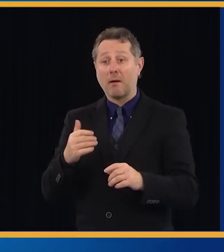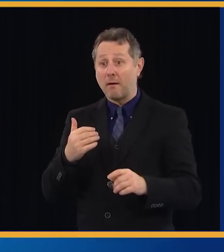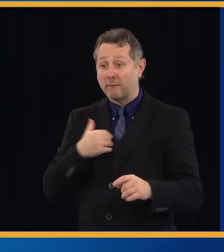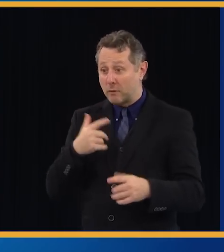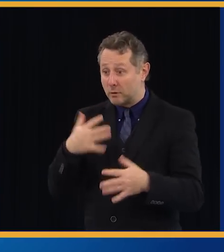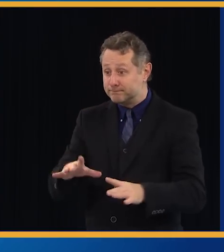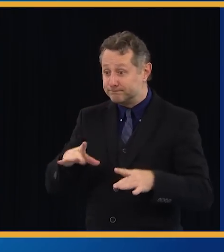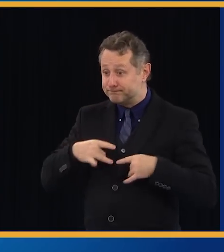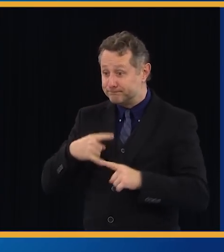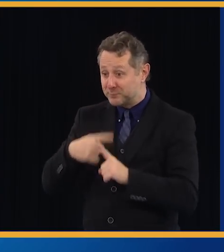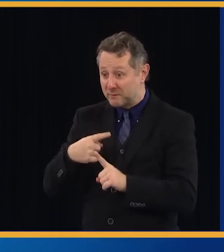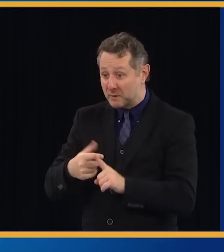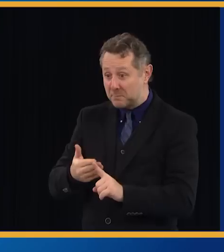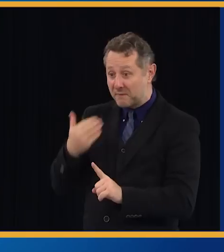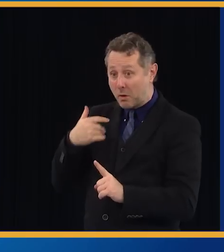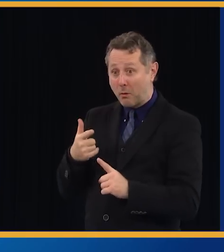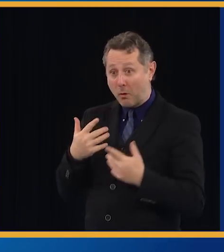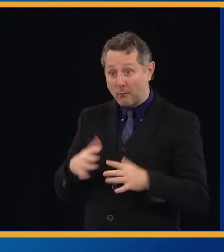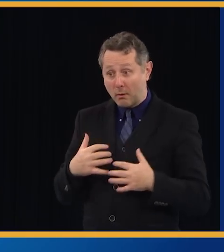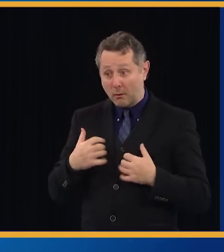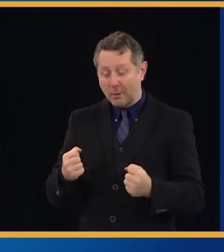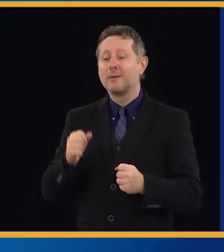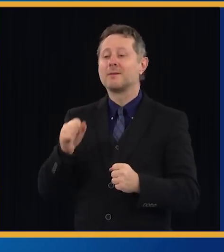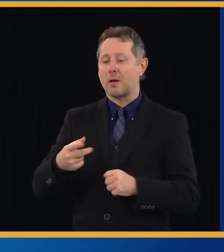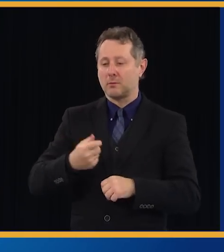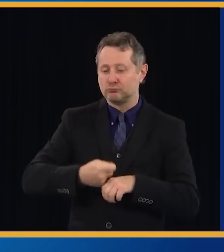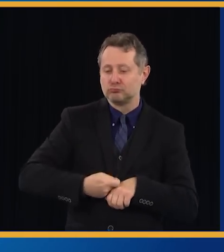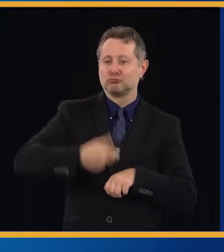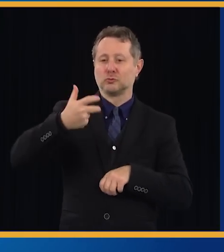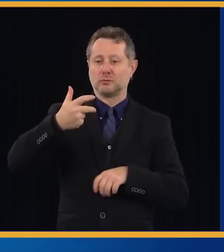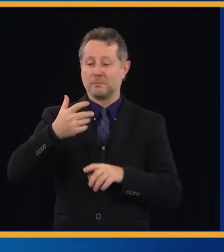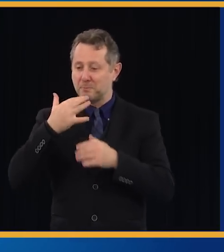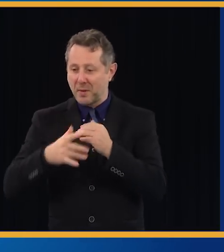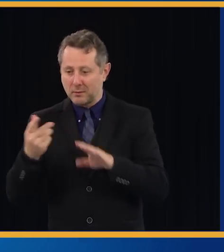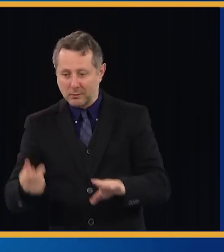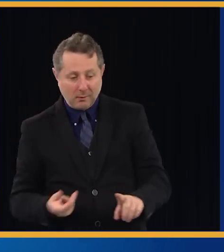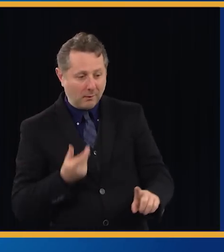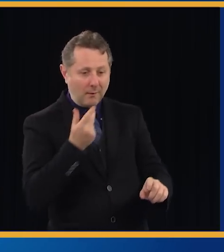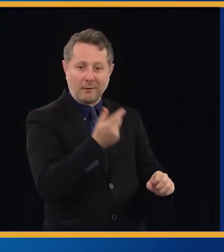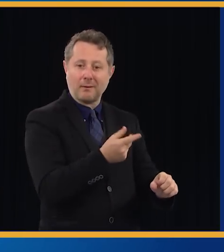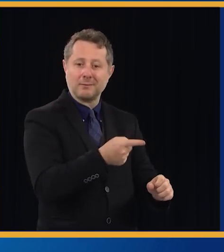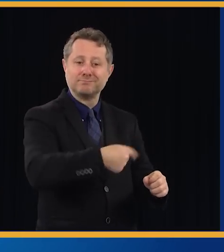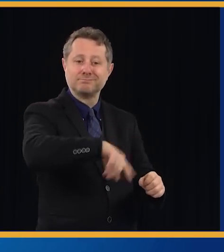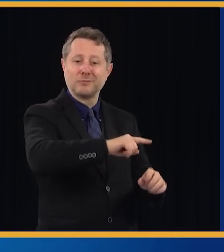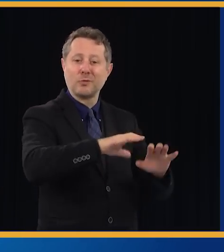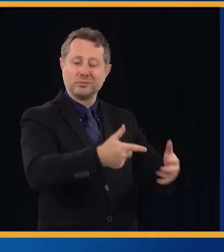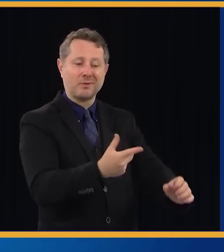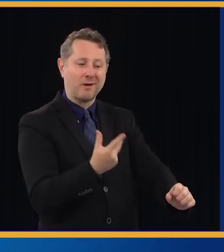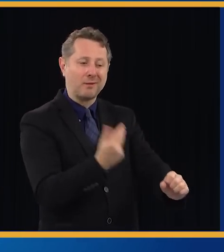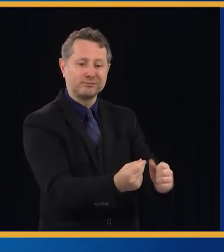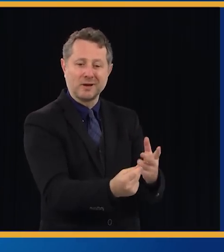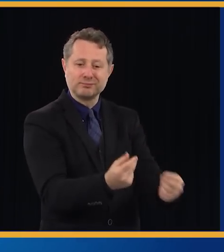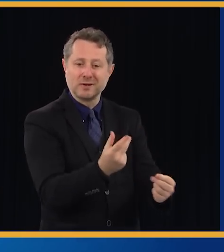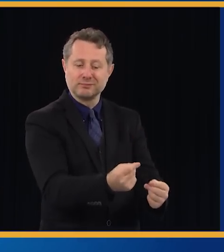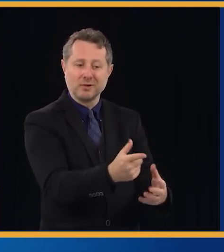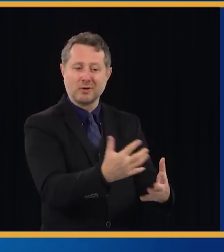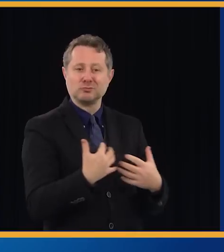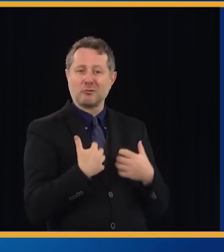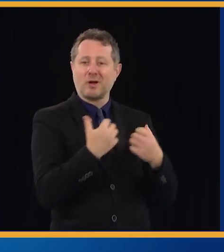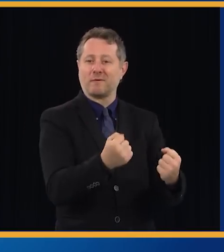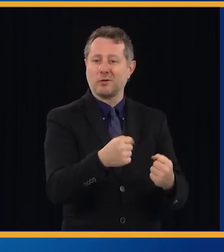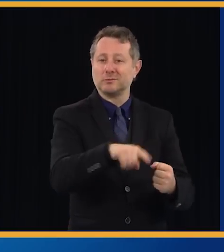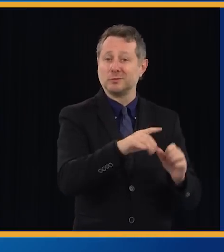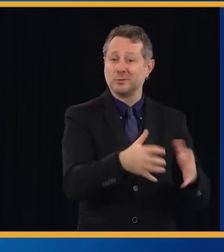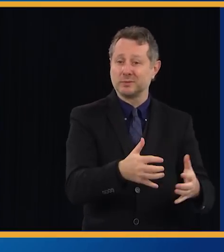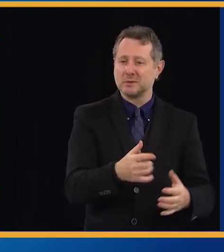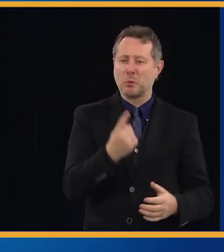have the antibodies, they can donate blood for convalescent plasma, which is one of the therapeutic